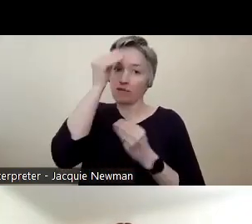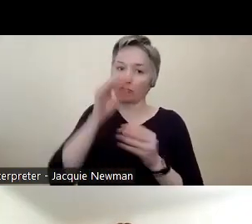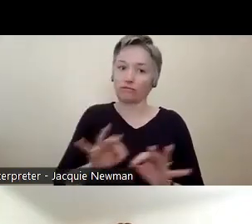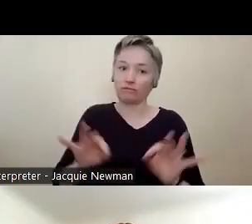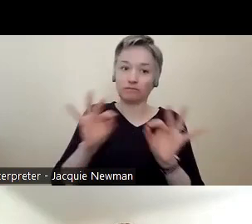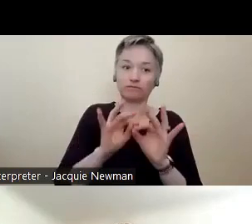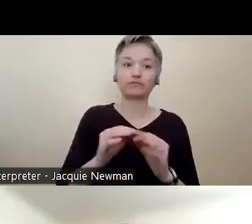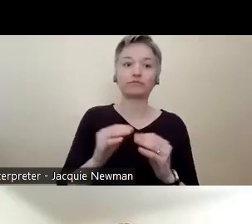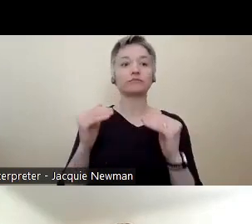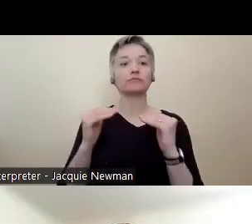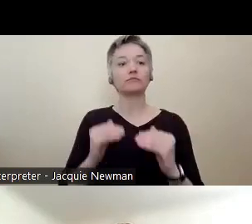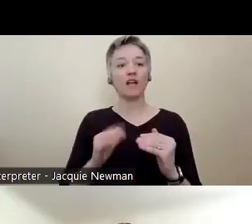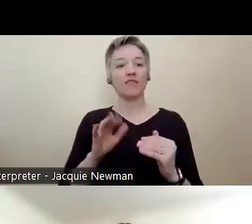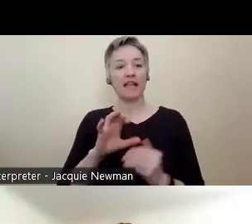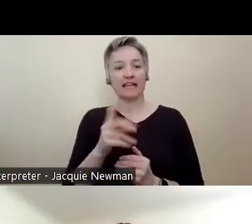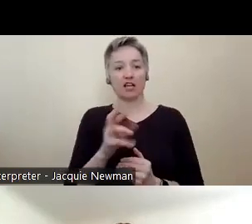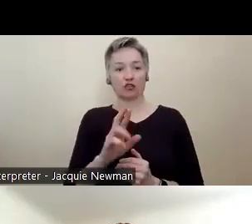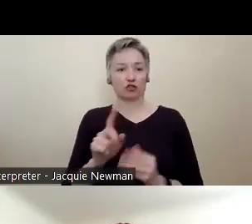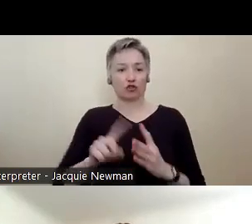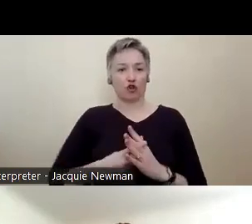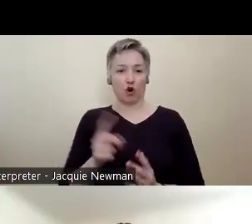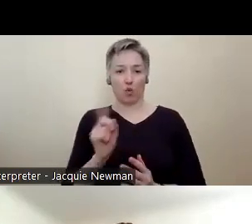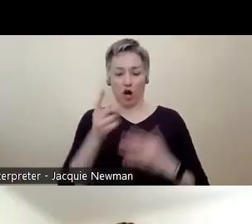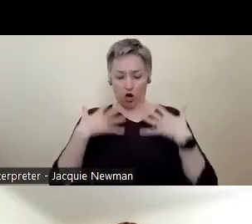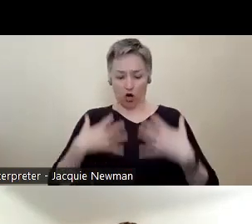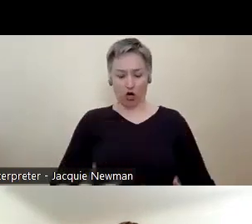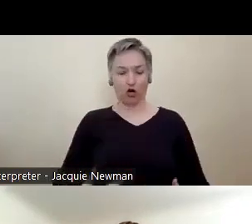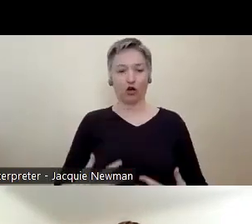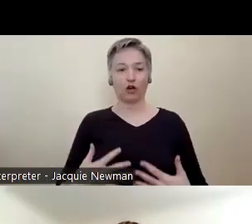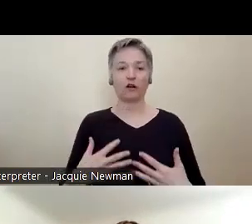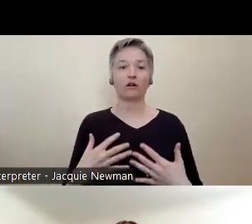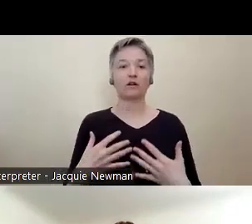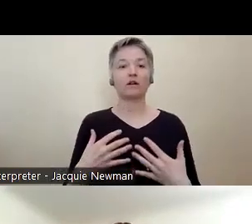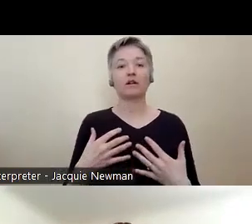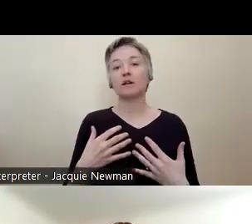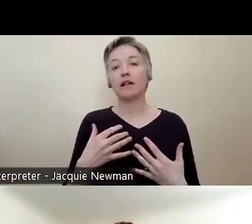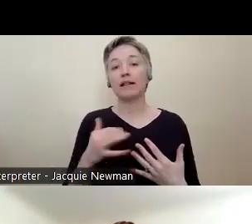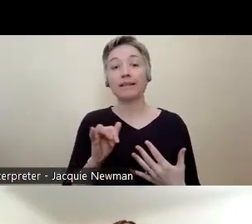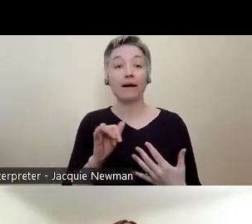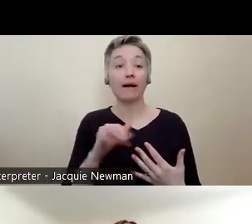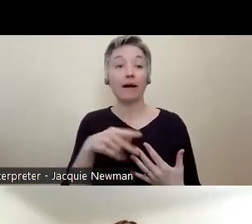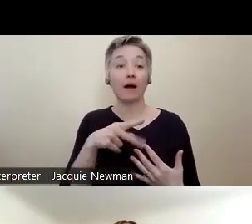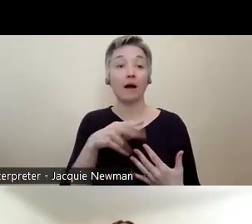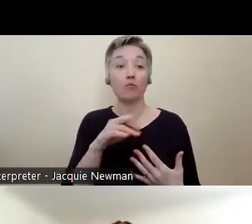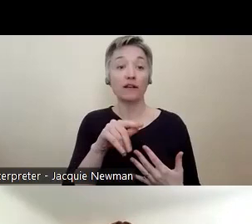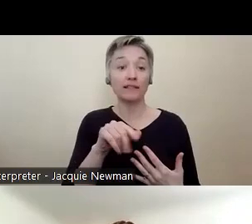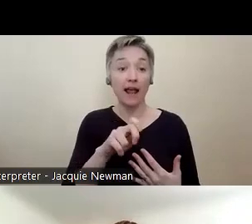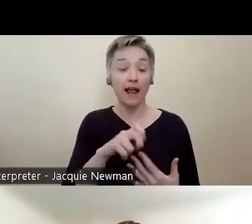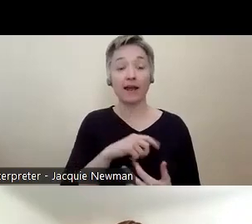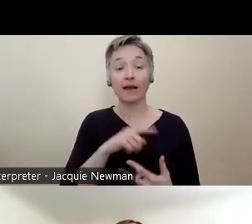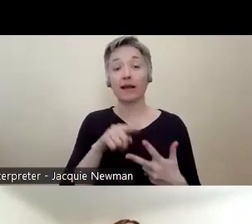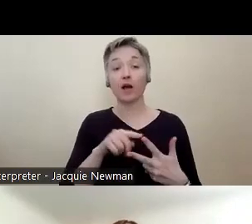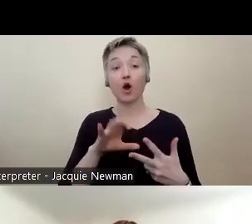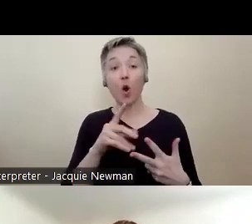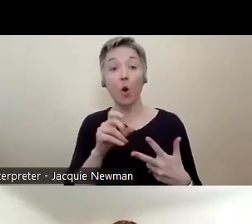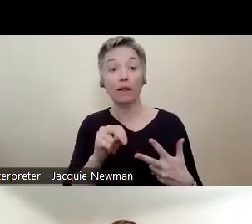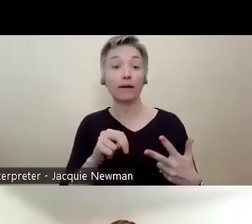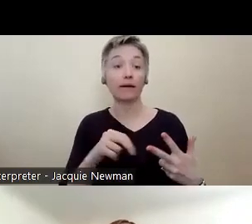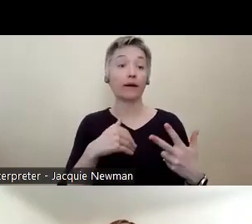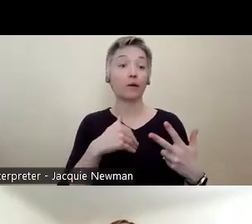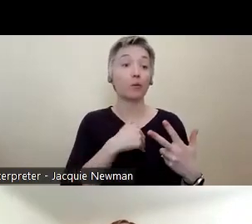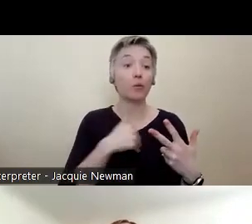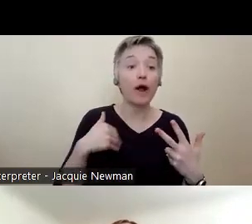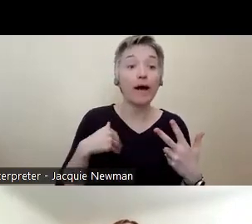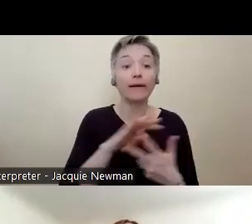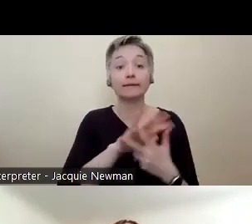in the body that cancer started. So understanding whether or not that was a prostate cancer, a colon cancer, a breast